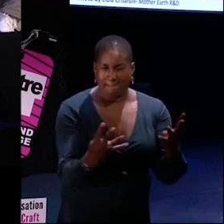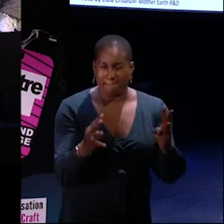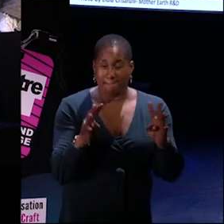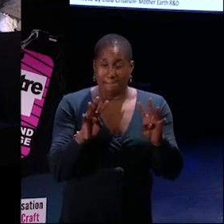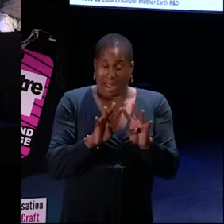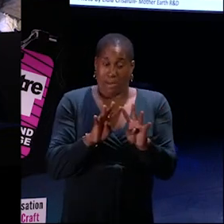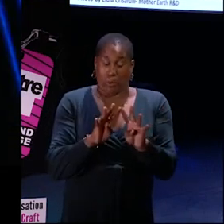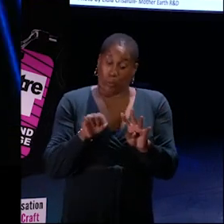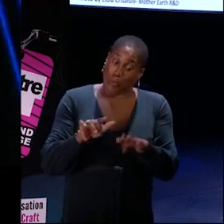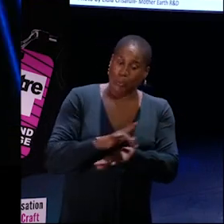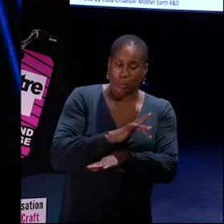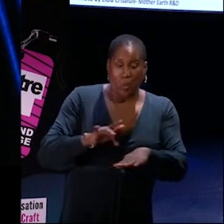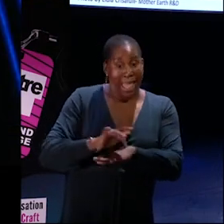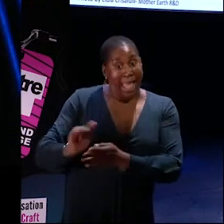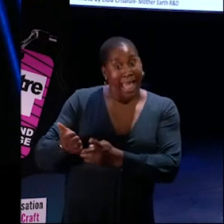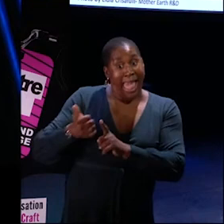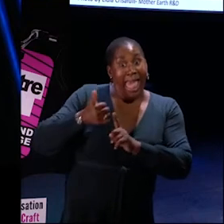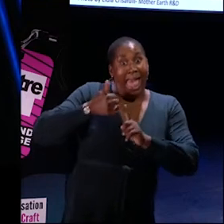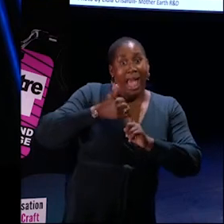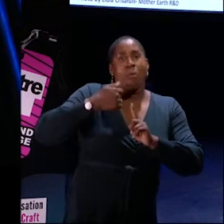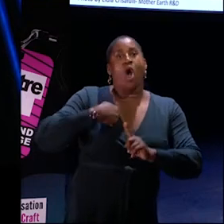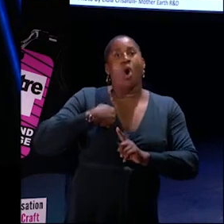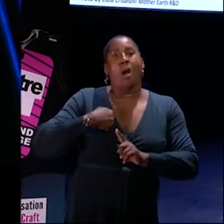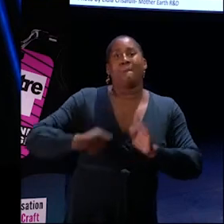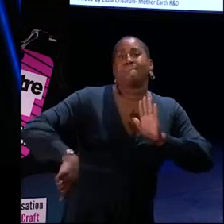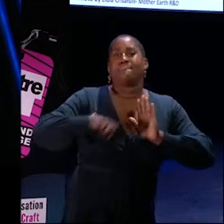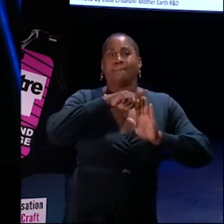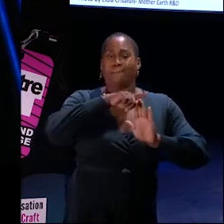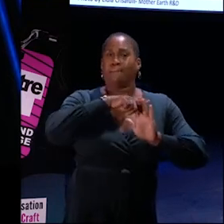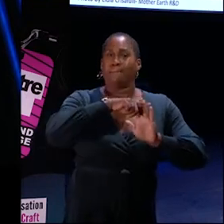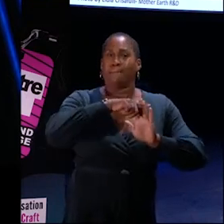and again, like reflecting what we're asking of audiences.